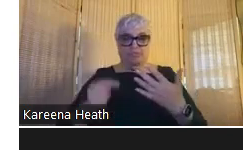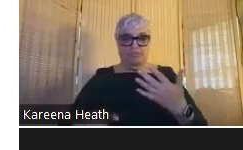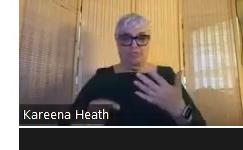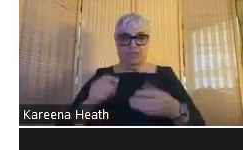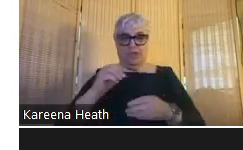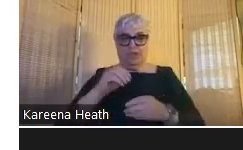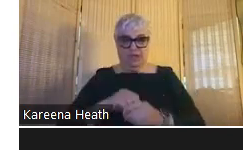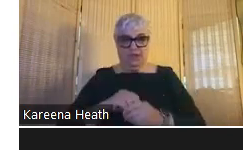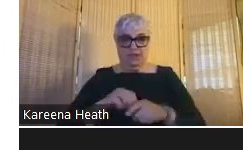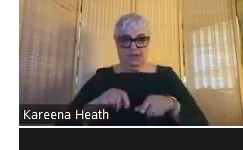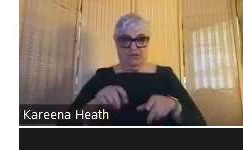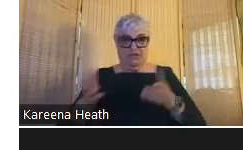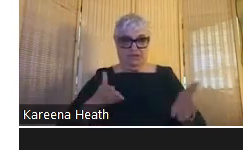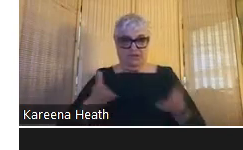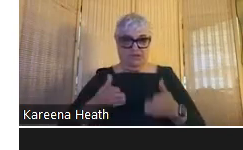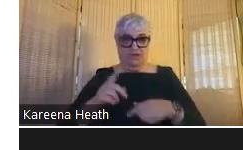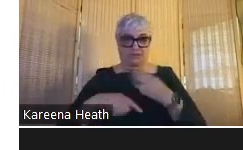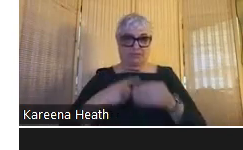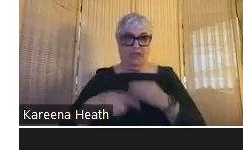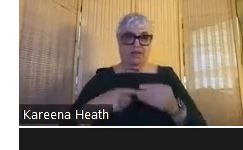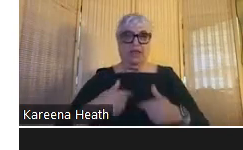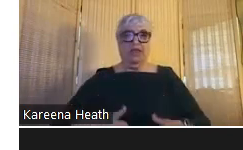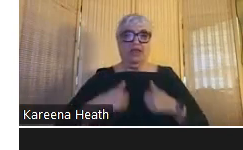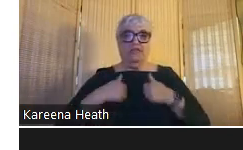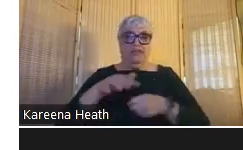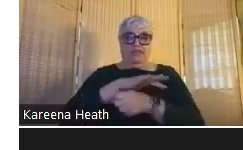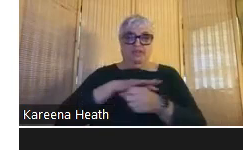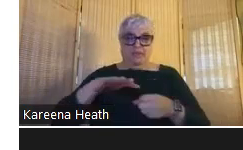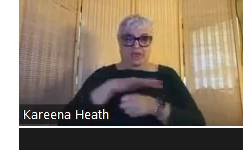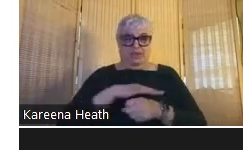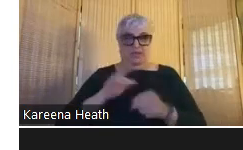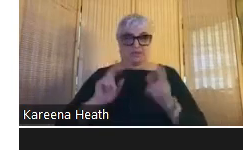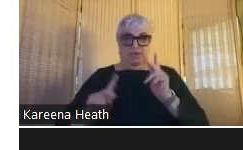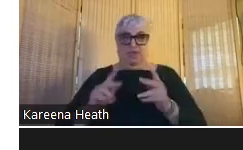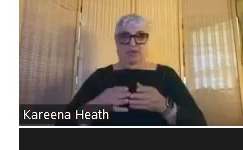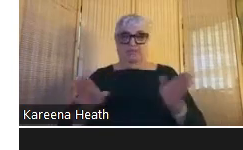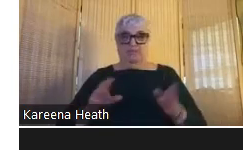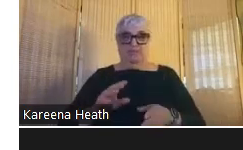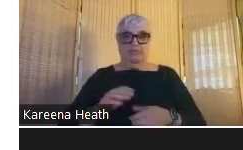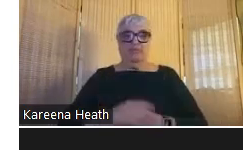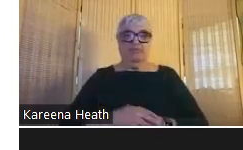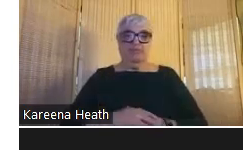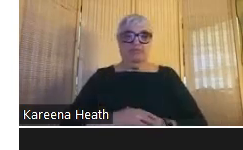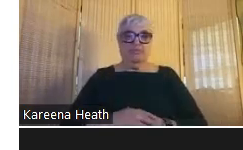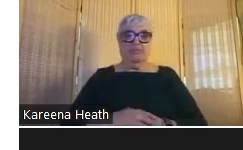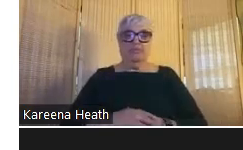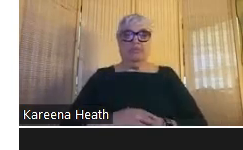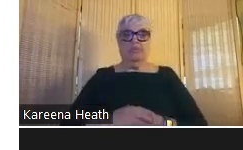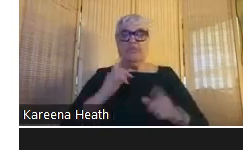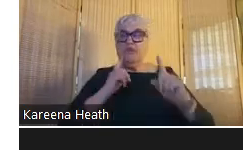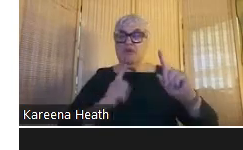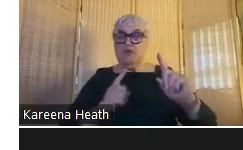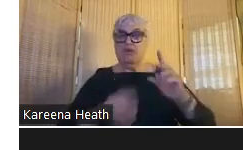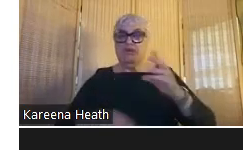services, particularly around the living space assignment for individuals and the overall milieu. The goal of adding in